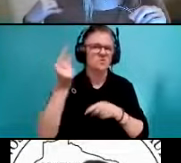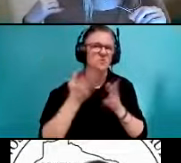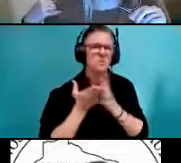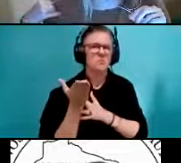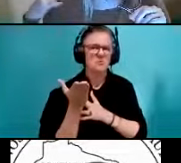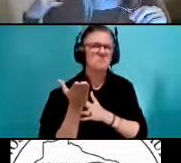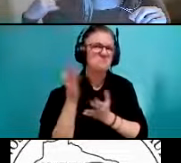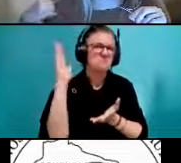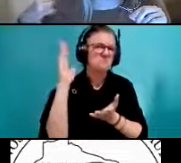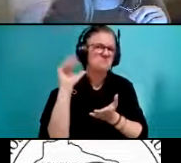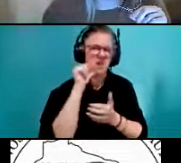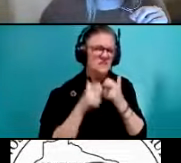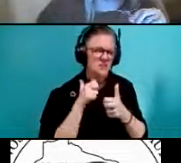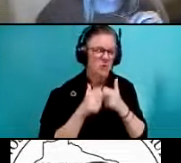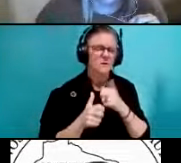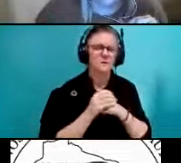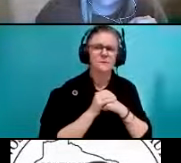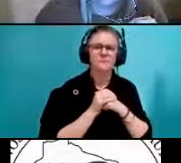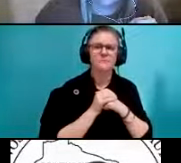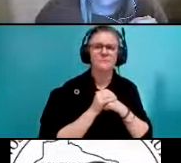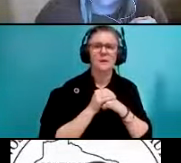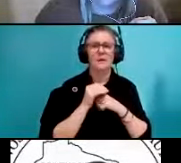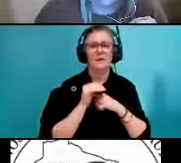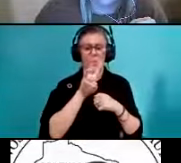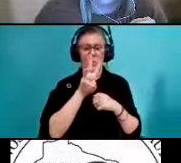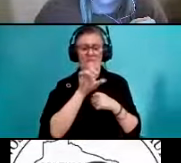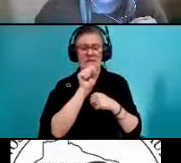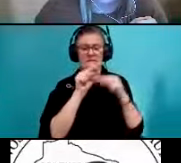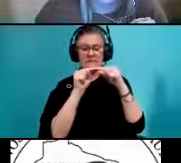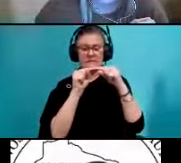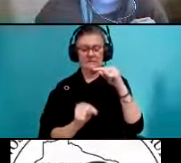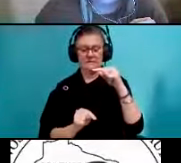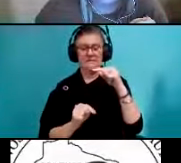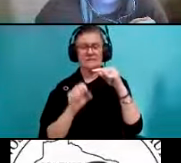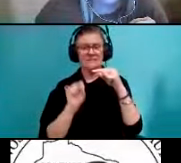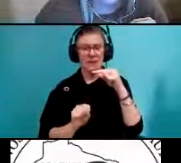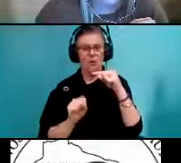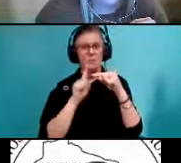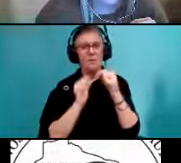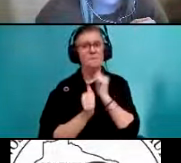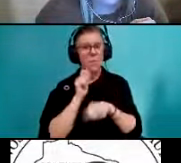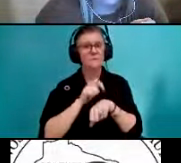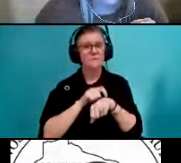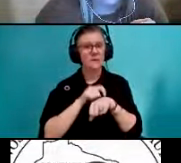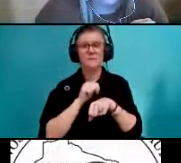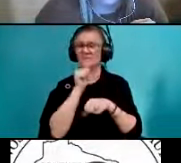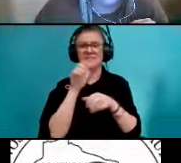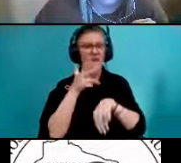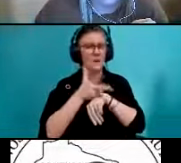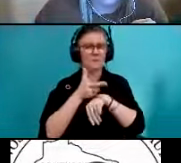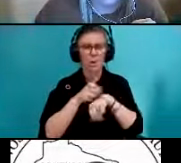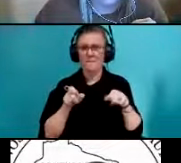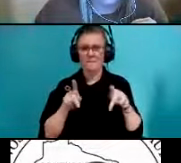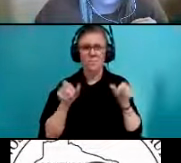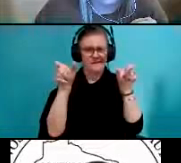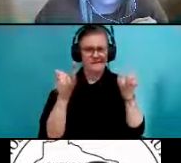too much difficulty. South of Wisconsin, at least during most times, there isn't a lot of parking permitted in the